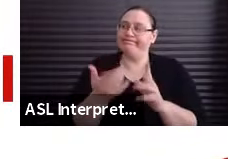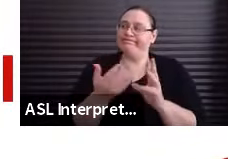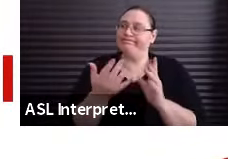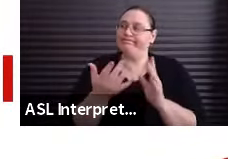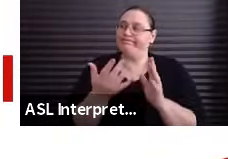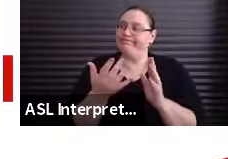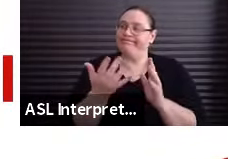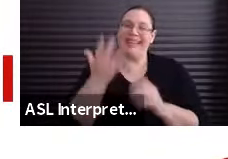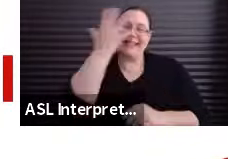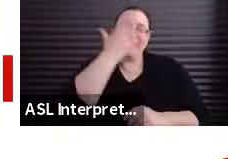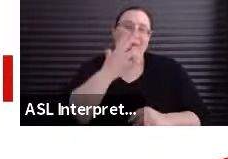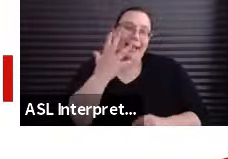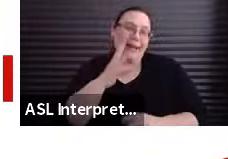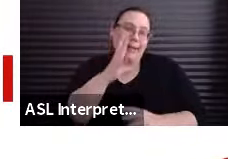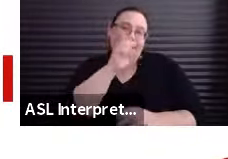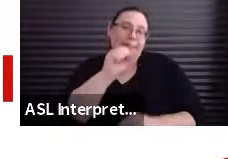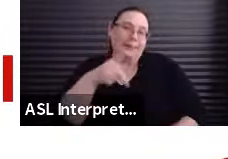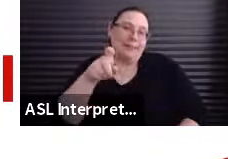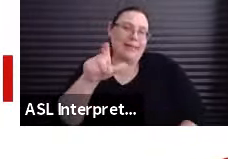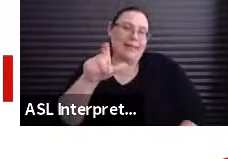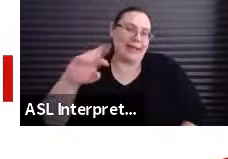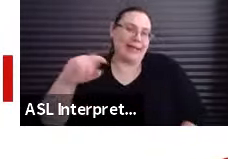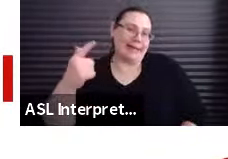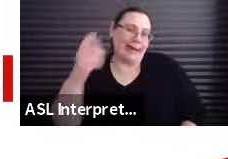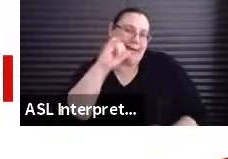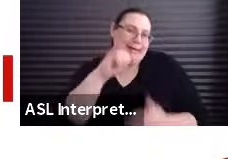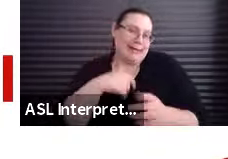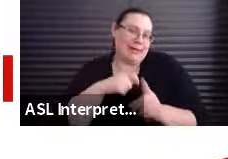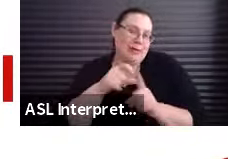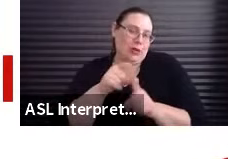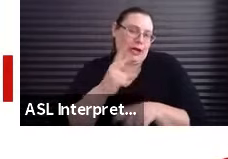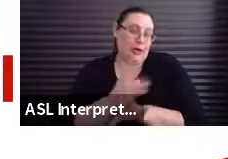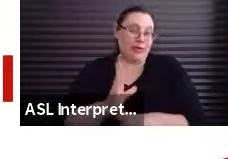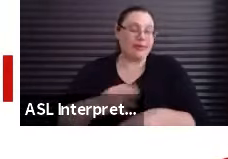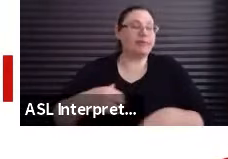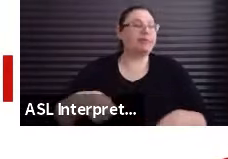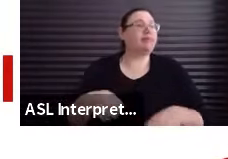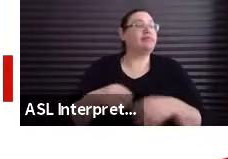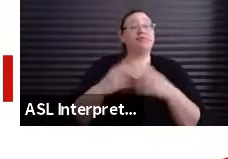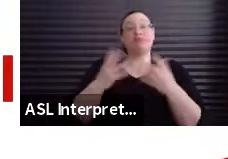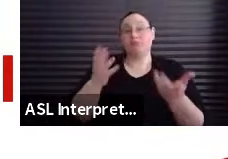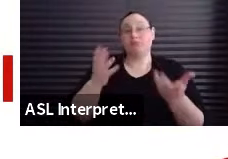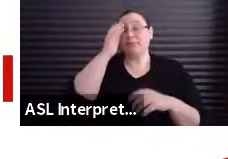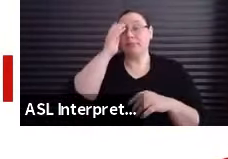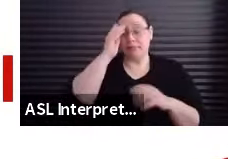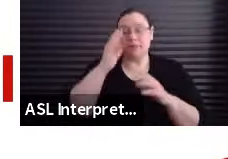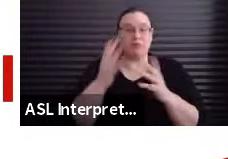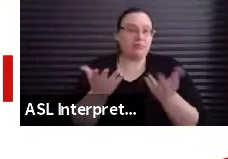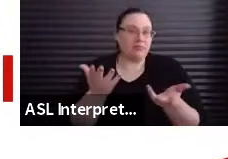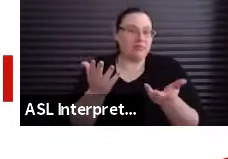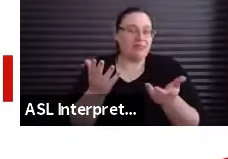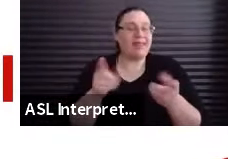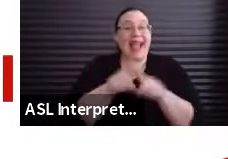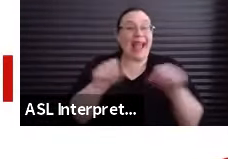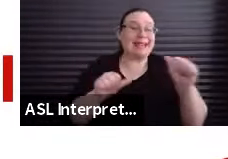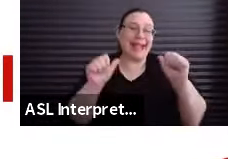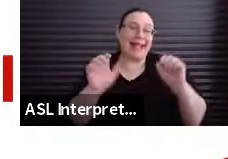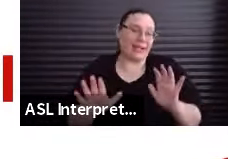aesthetically pleasing, I suppose is the right word to say. I would just say there that as actors, I